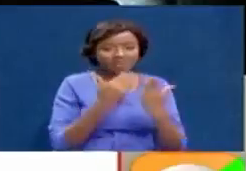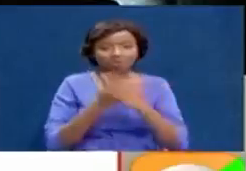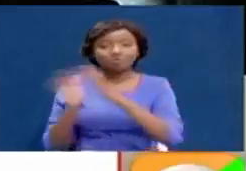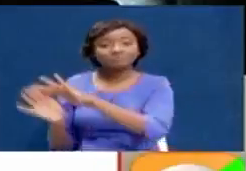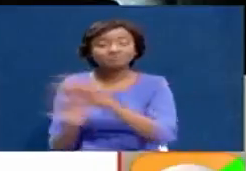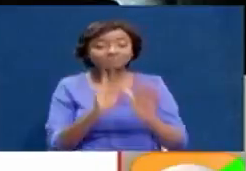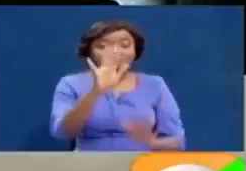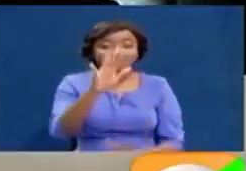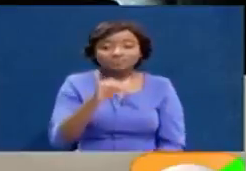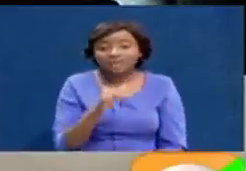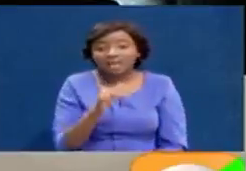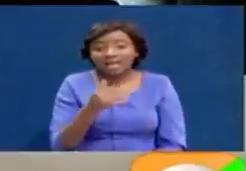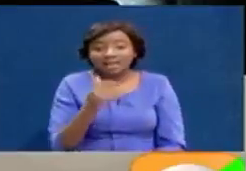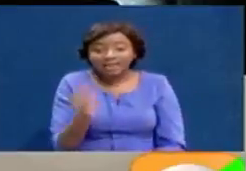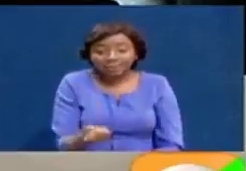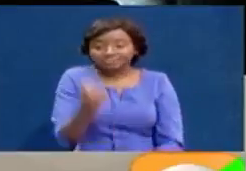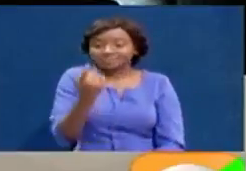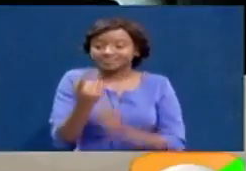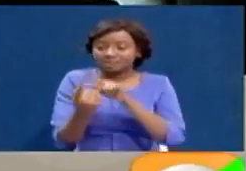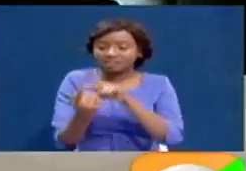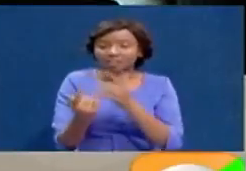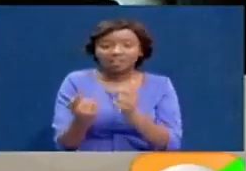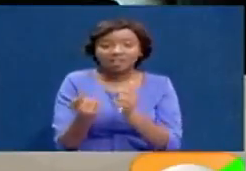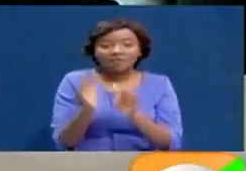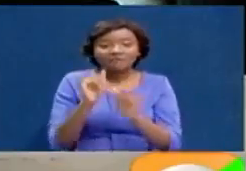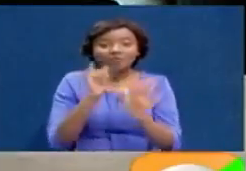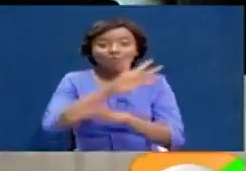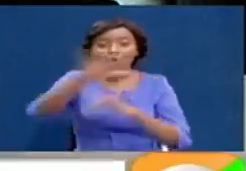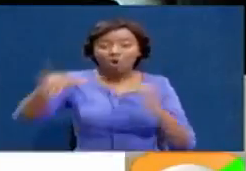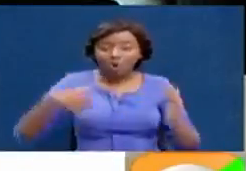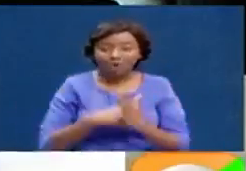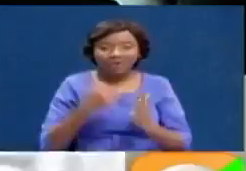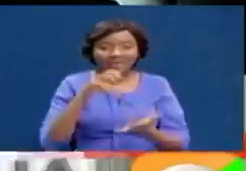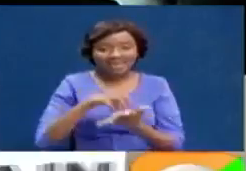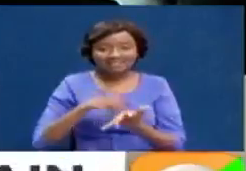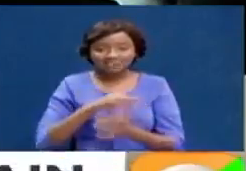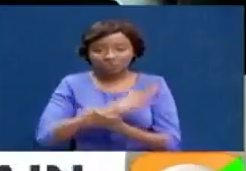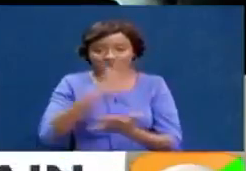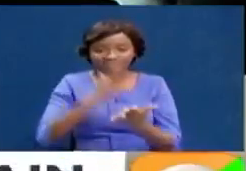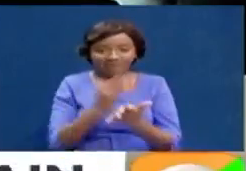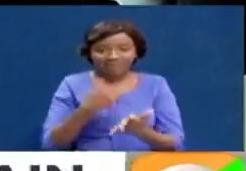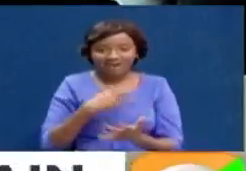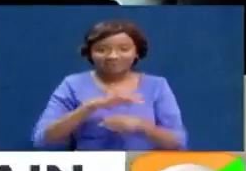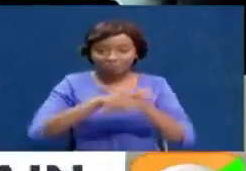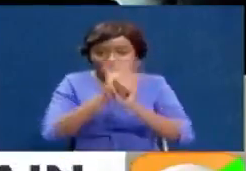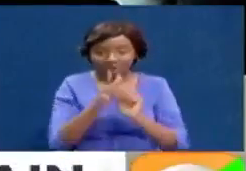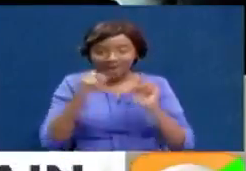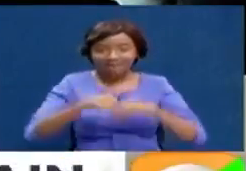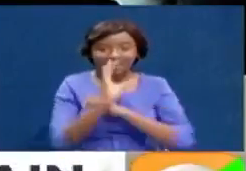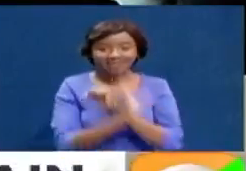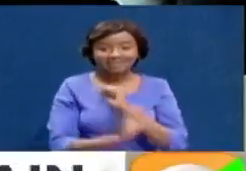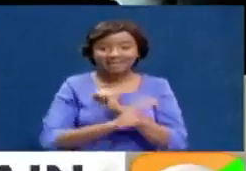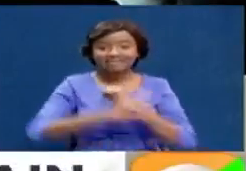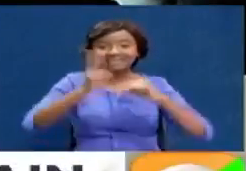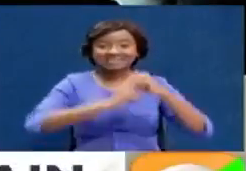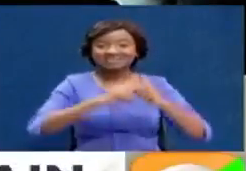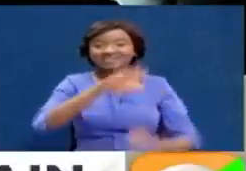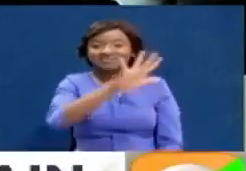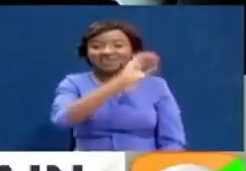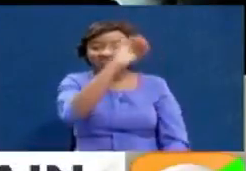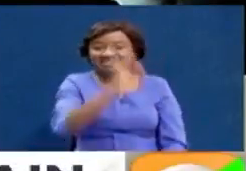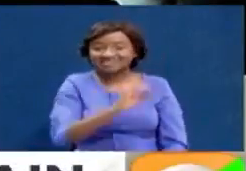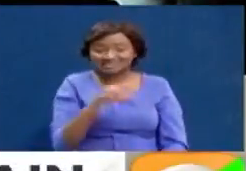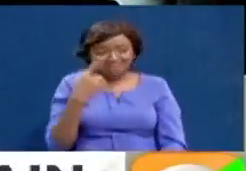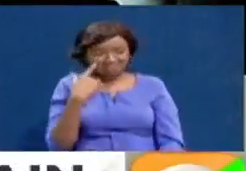Now, listen to this. It is now emerging that out of all confirmed COVID-19 cases in the country, 75% of them,